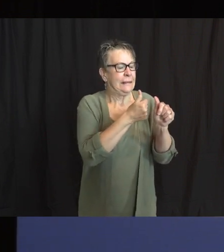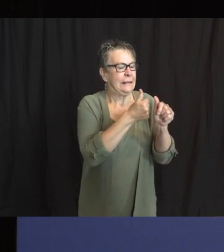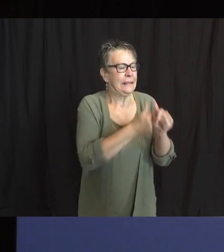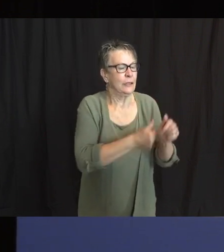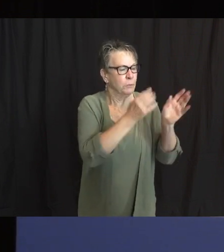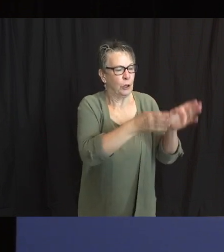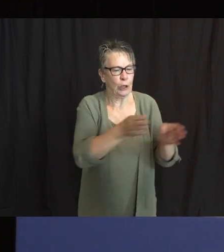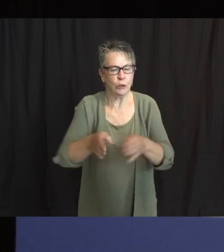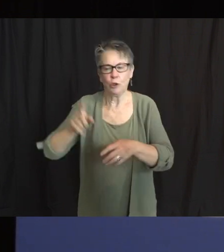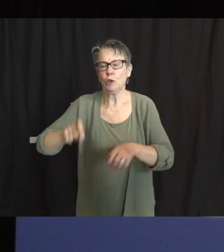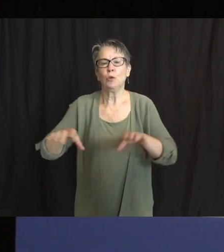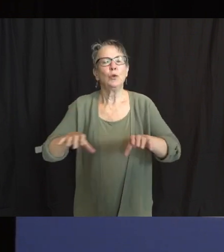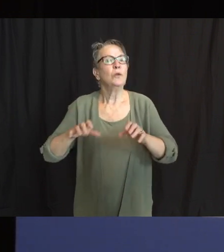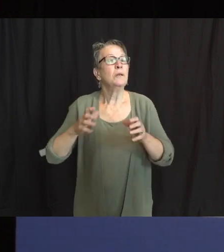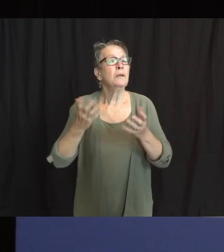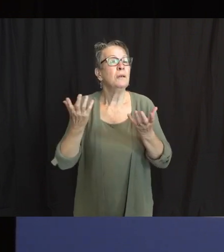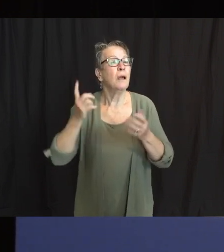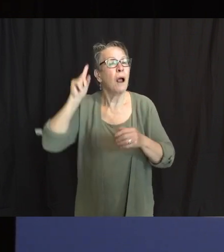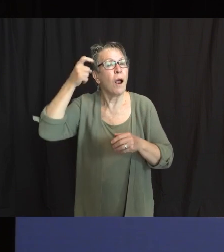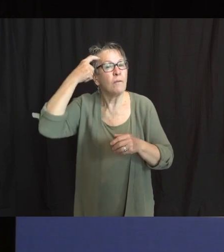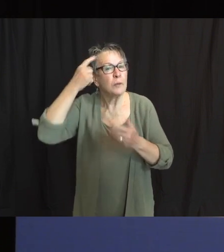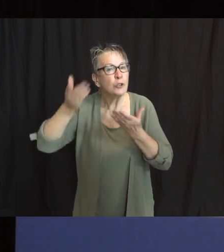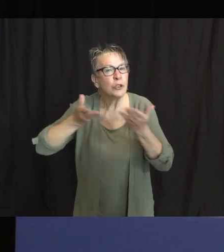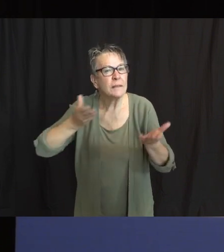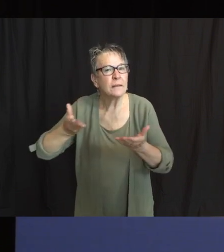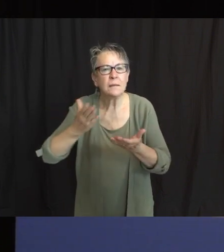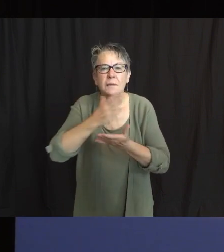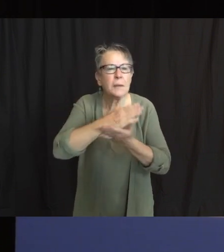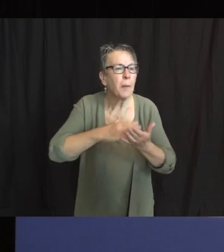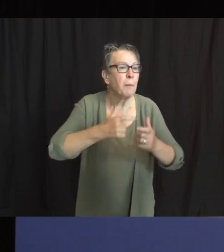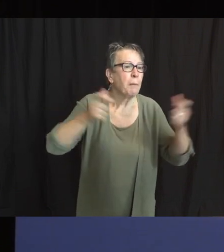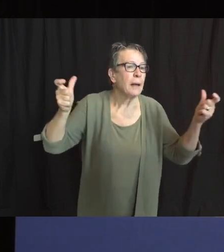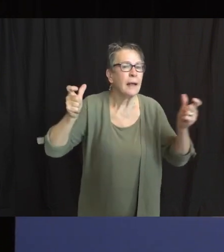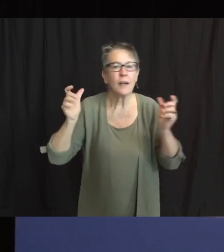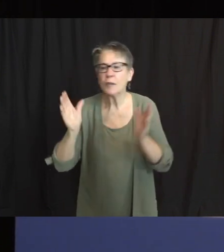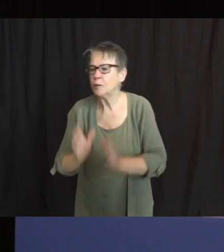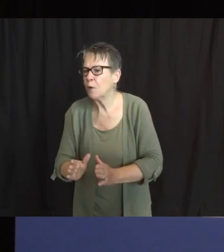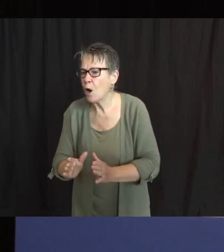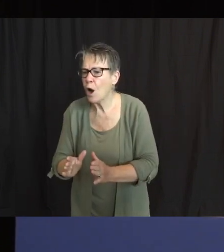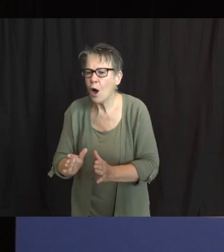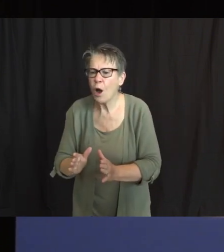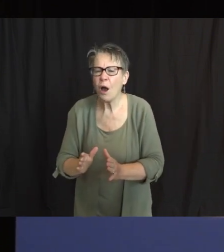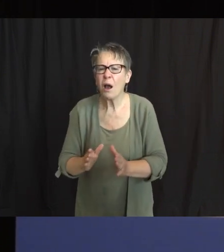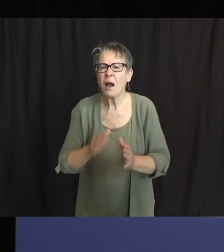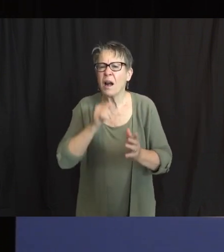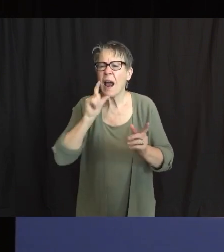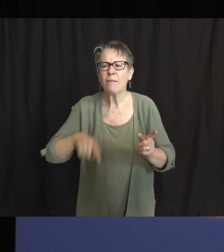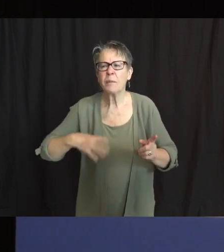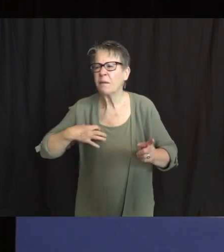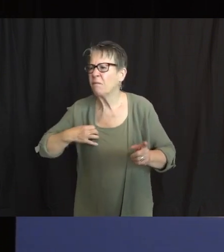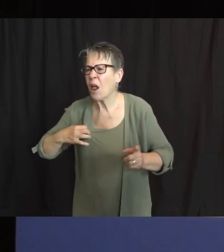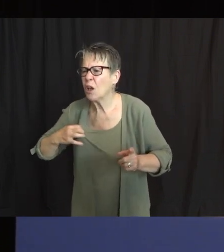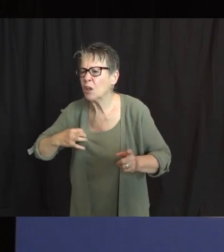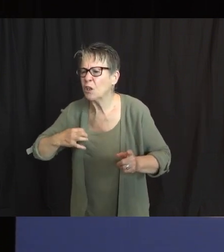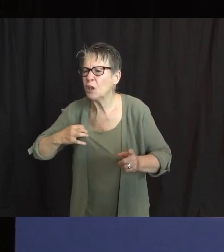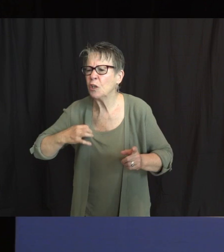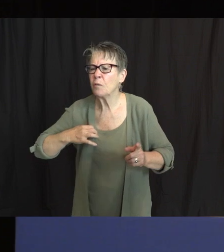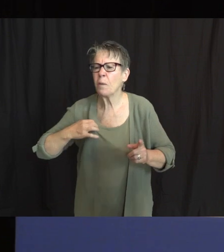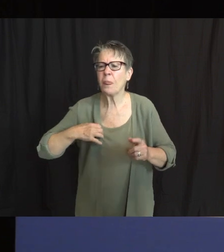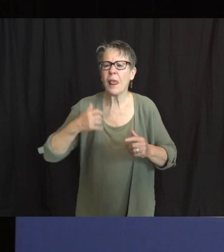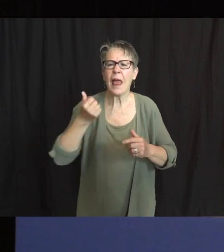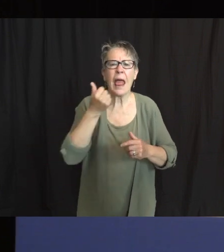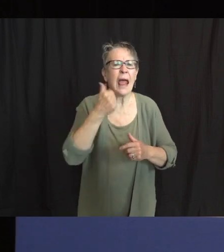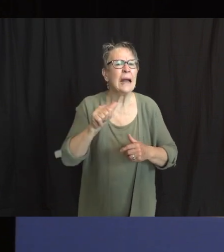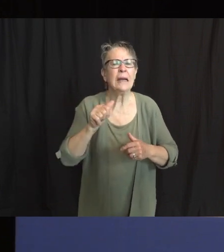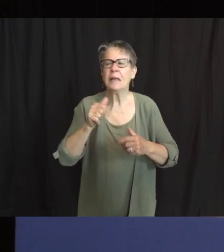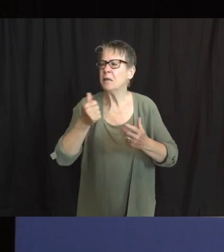necessarily mean uncompensated necessarily, but any kind of government service for 1 year. And then you'll understand what actually government means and